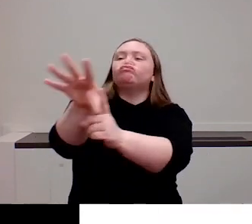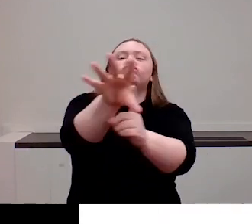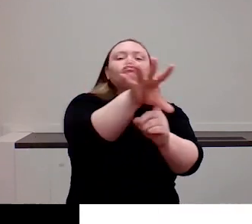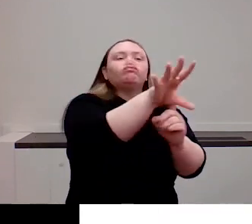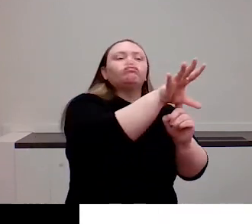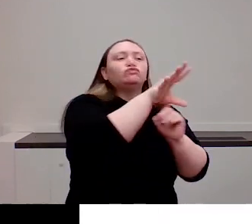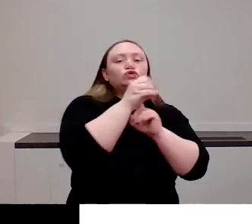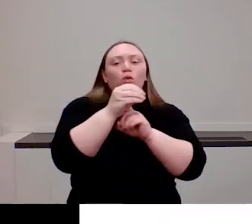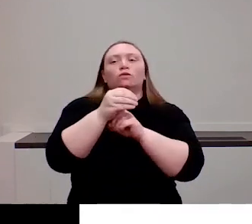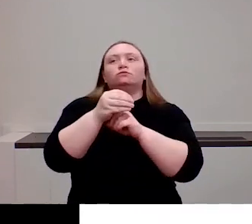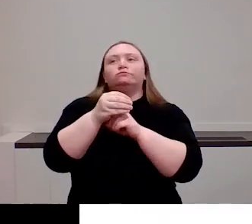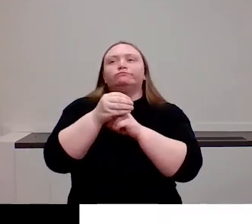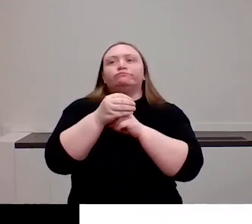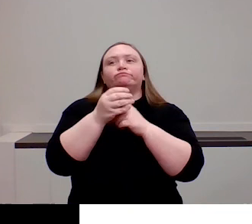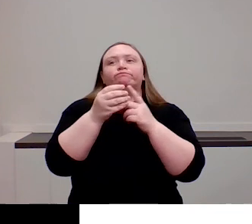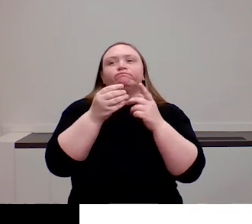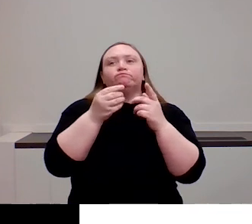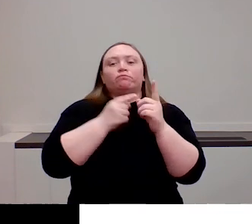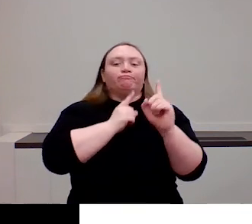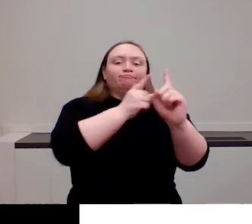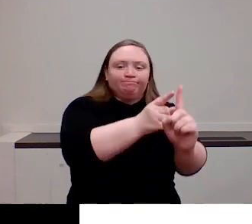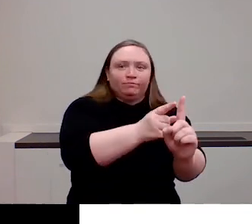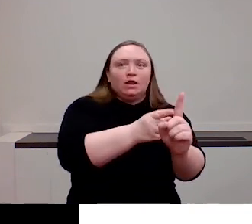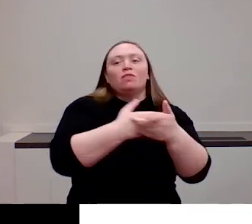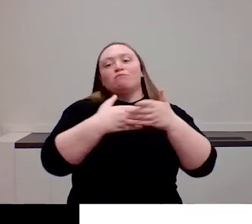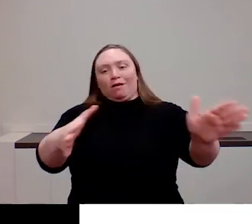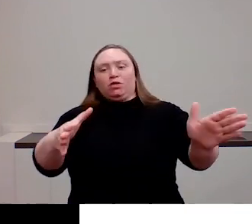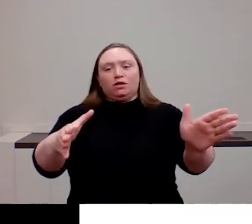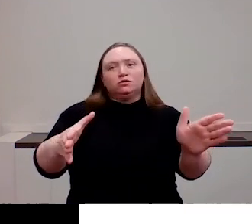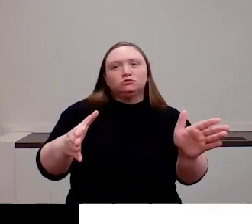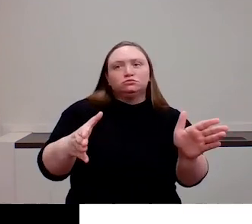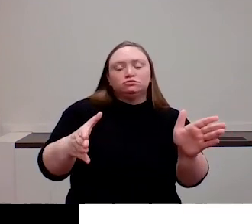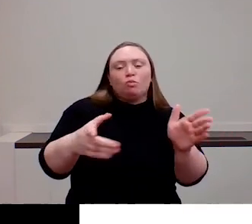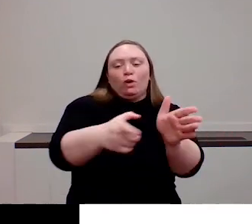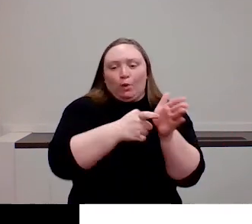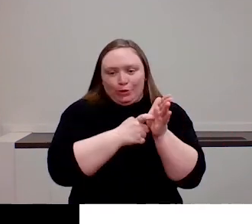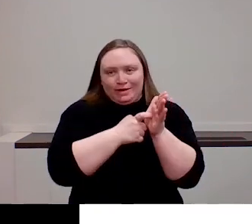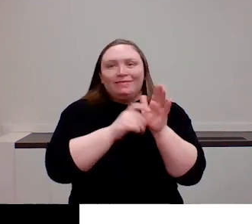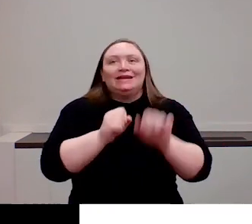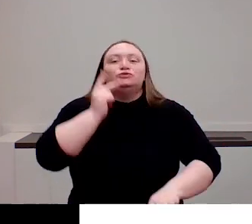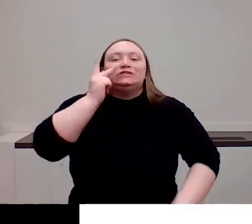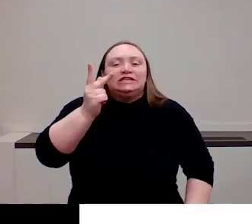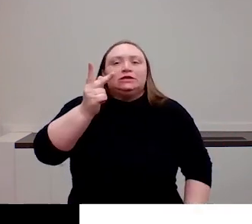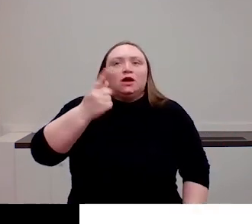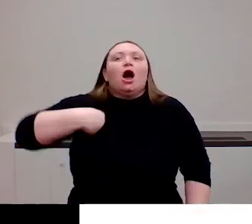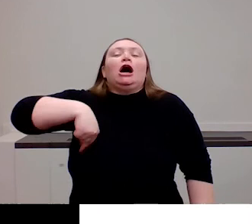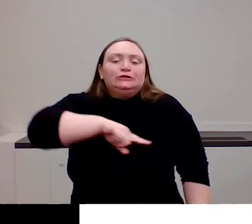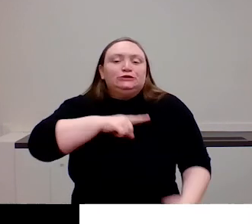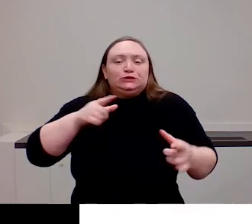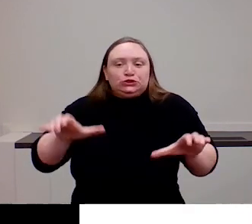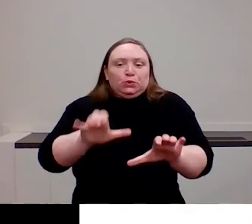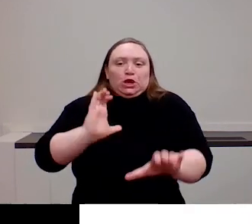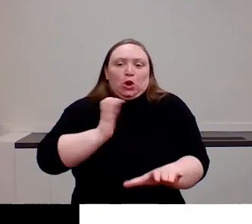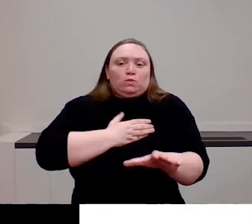the public meeting requirement, because the public meeting requirement requires them to see us doing our business openly.